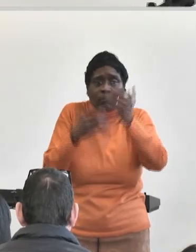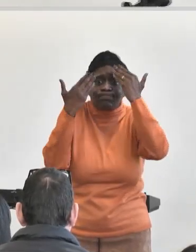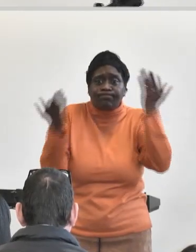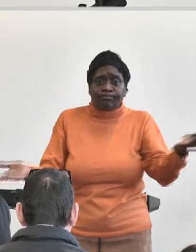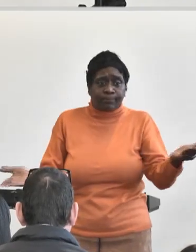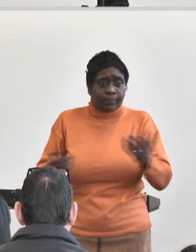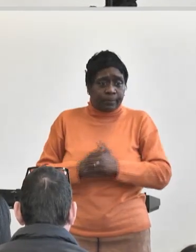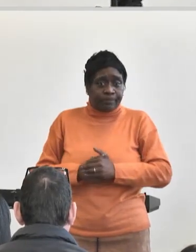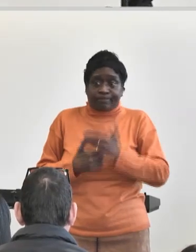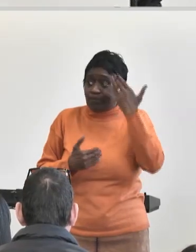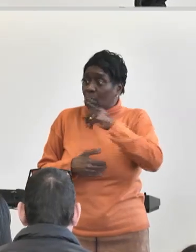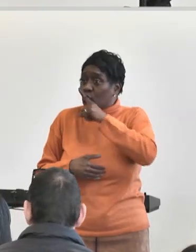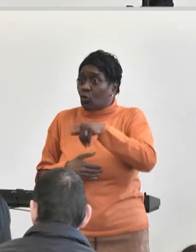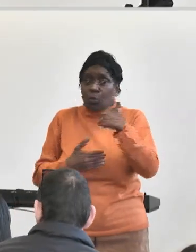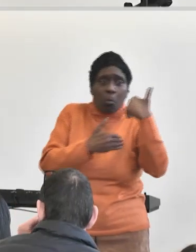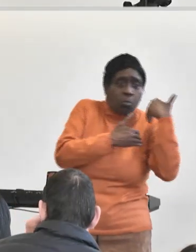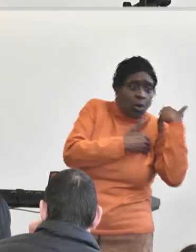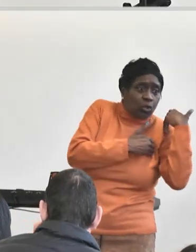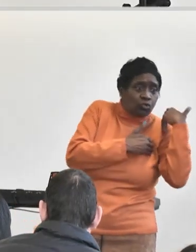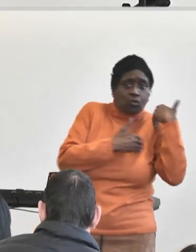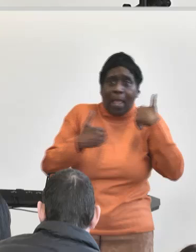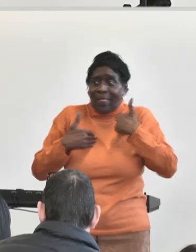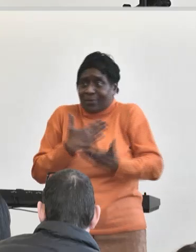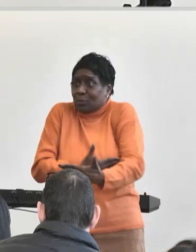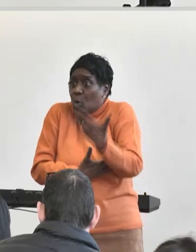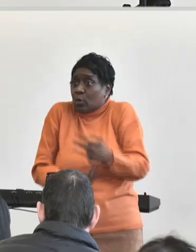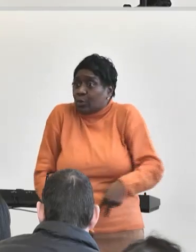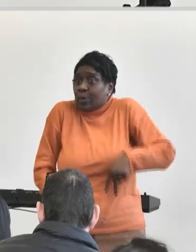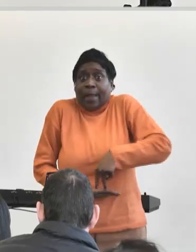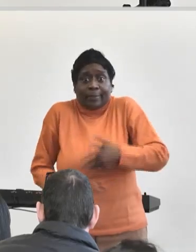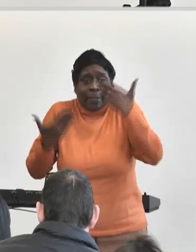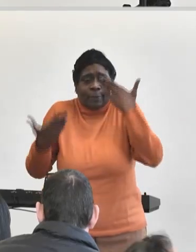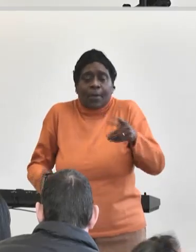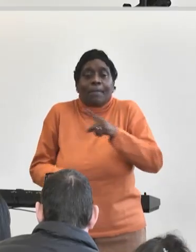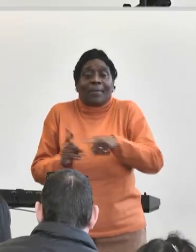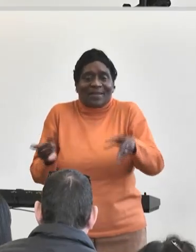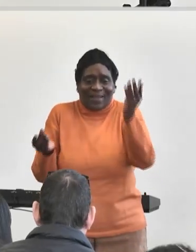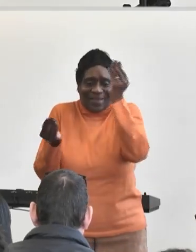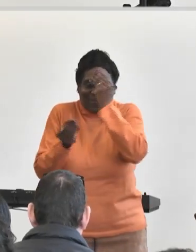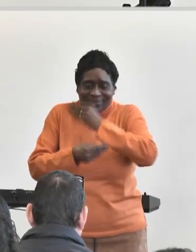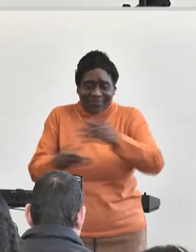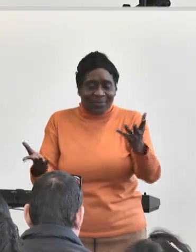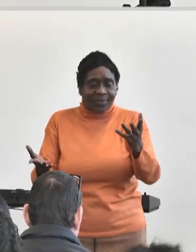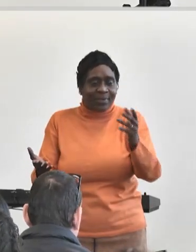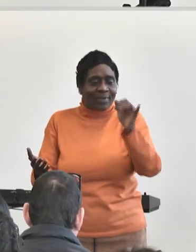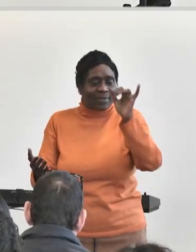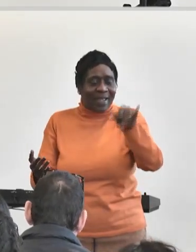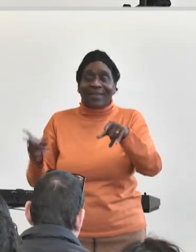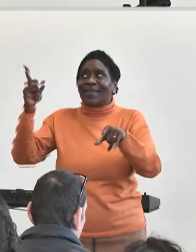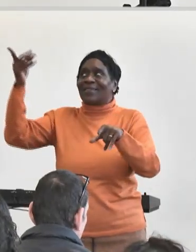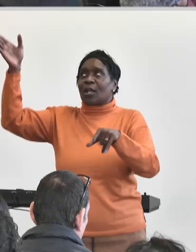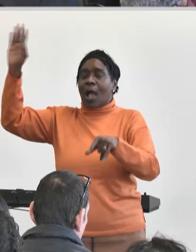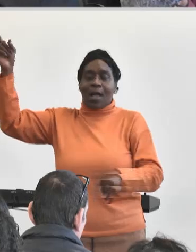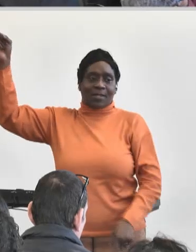lugar de trabajo. I'm not sure the burdens you carry this morning. No sé las cargas que ustedes pasan. But I can assure you there's a sovereign God. Pero sí